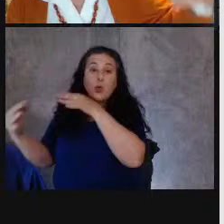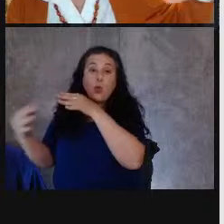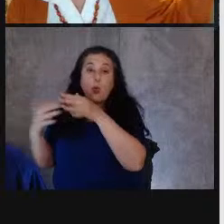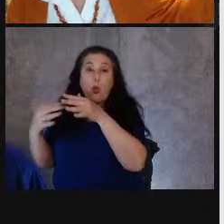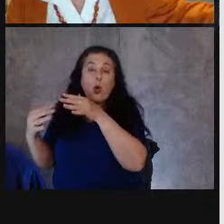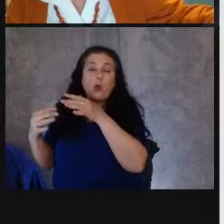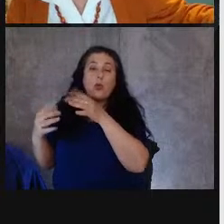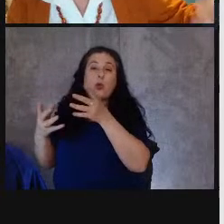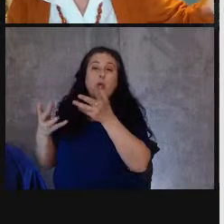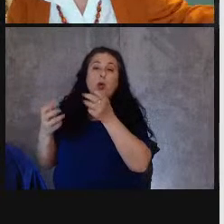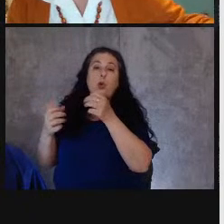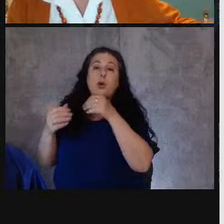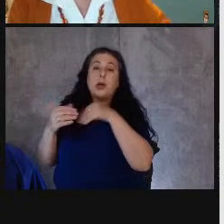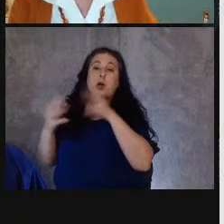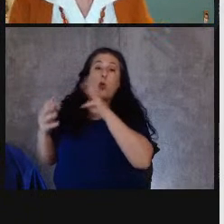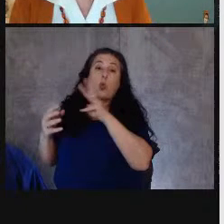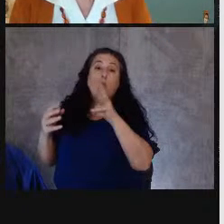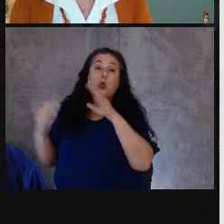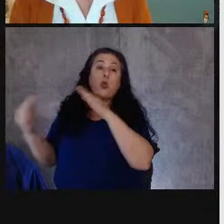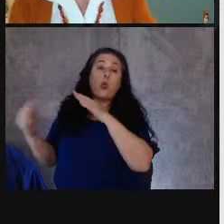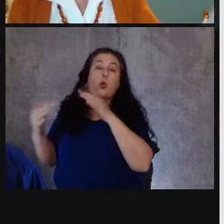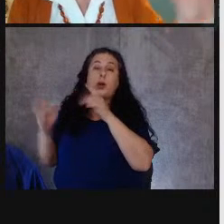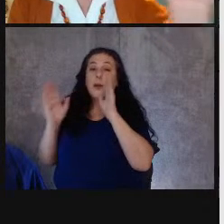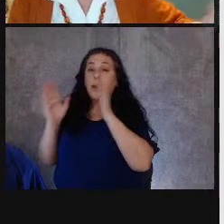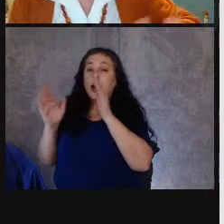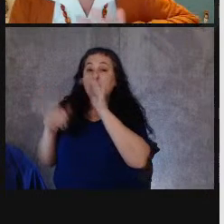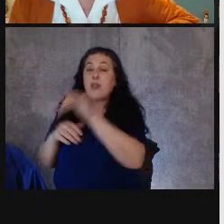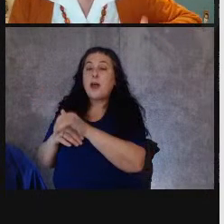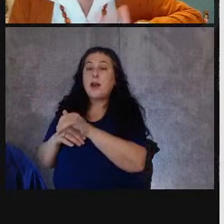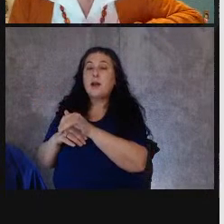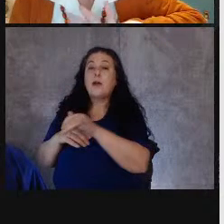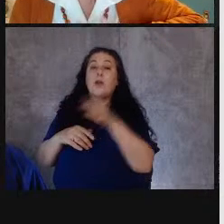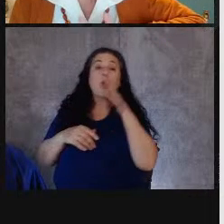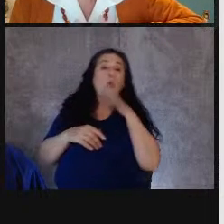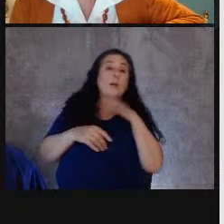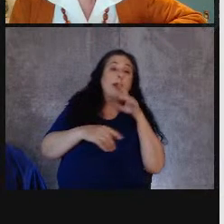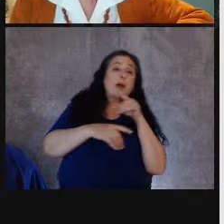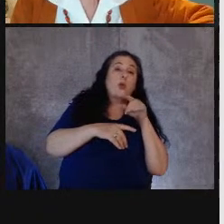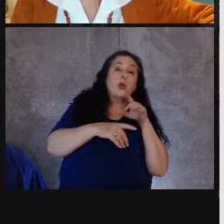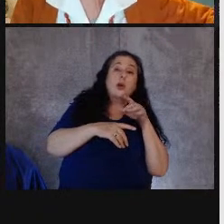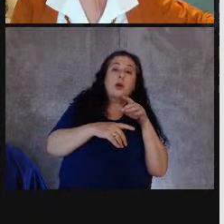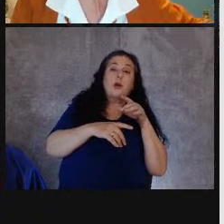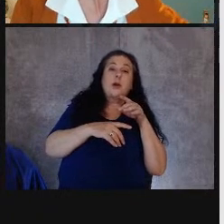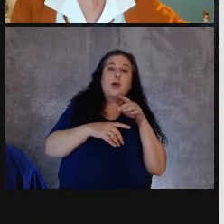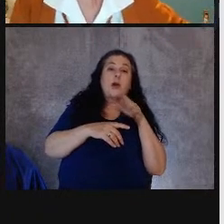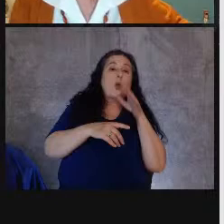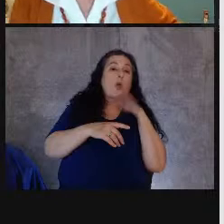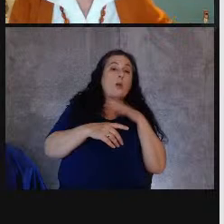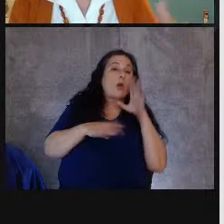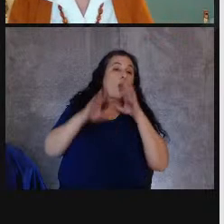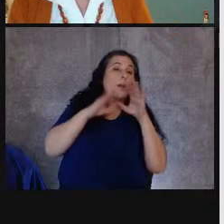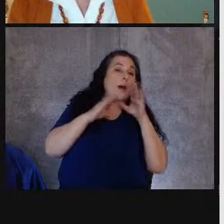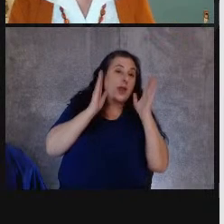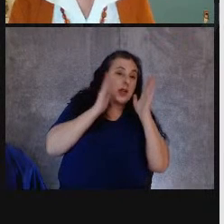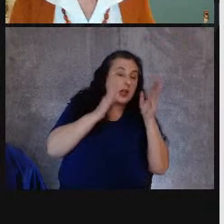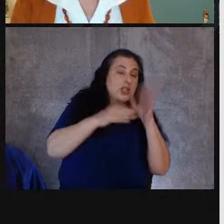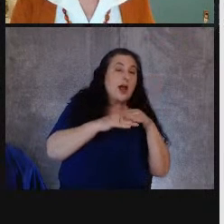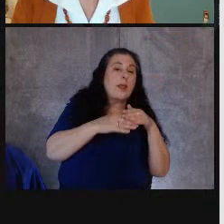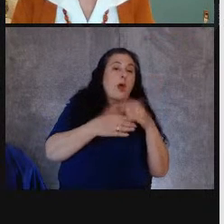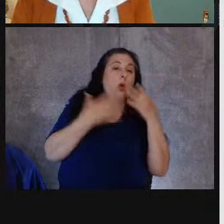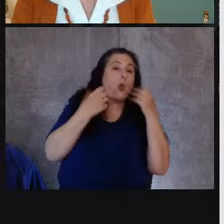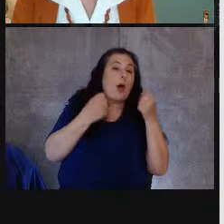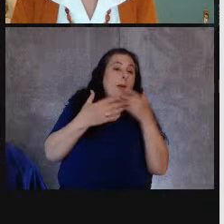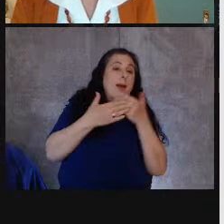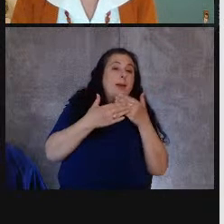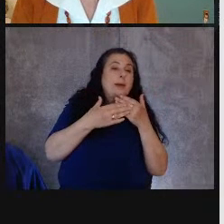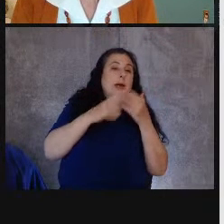right? We're in a world war, we have to pay attention to that. And they were really worried about attention being drawn away. They were even worried about,